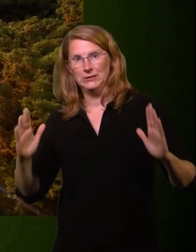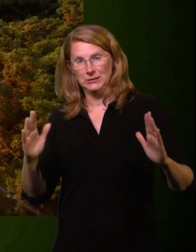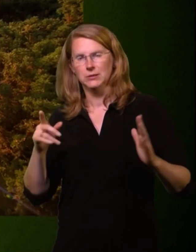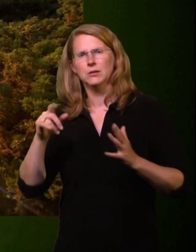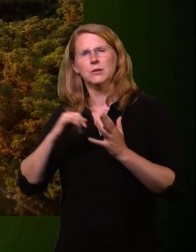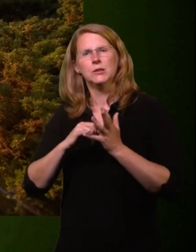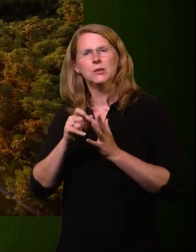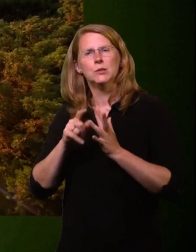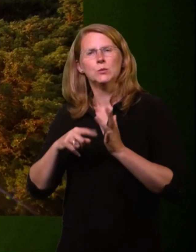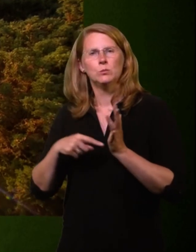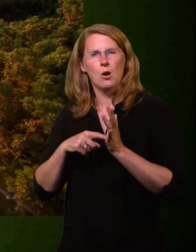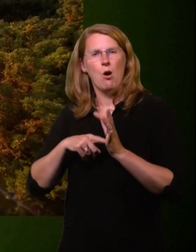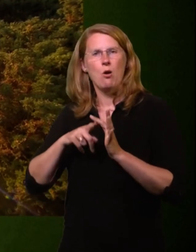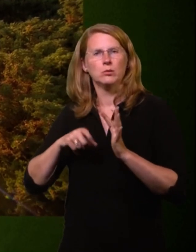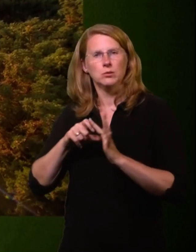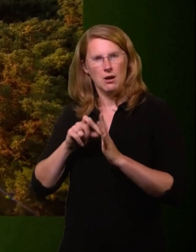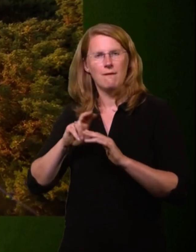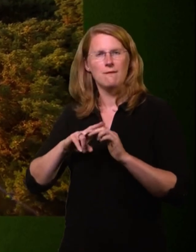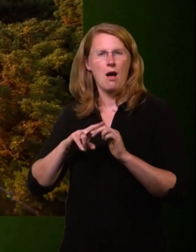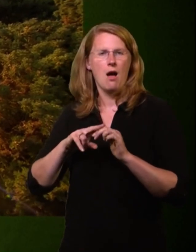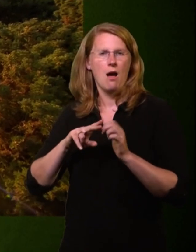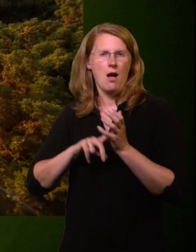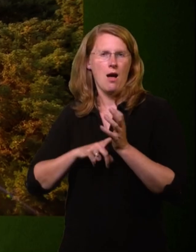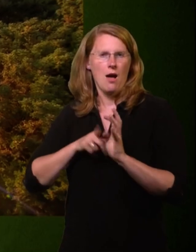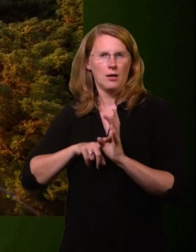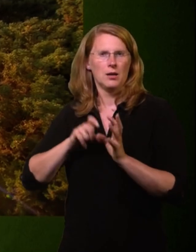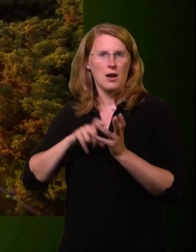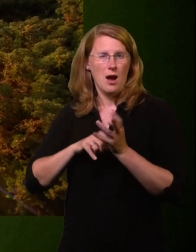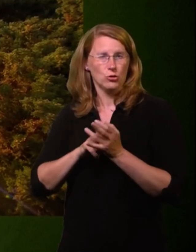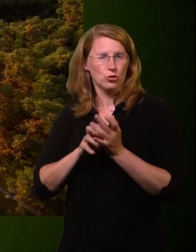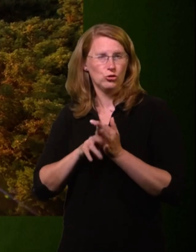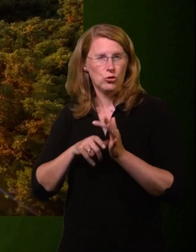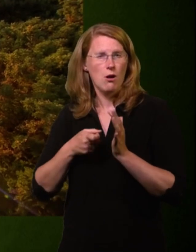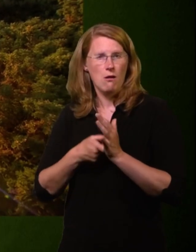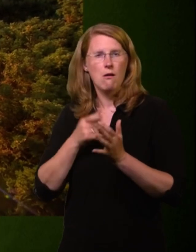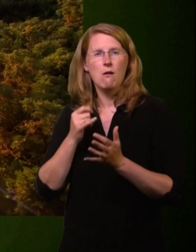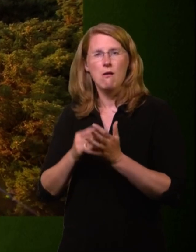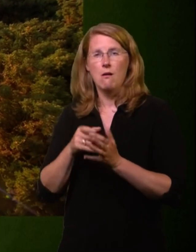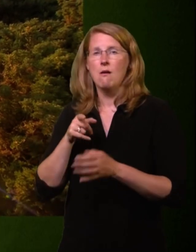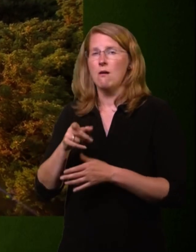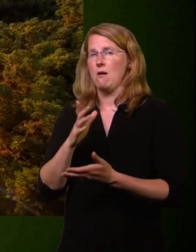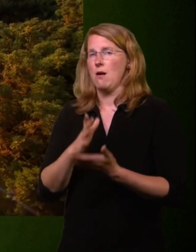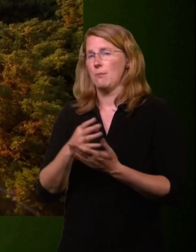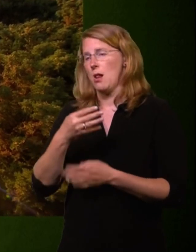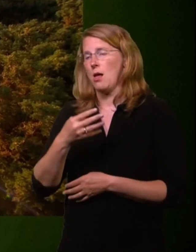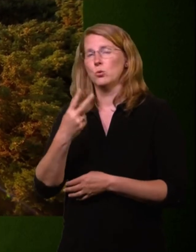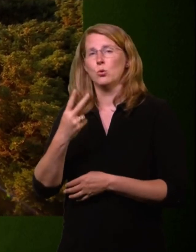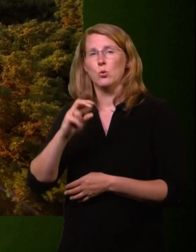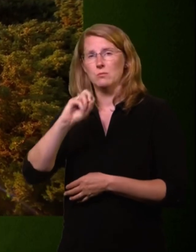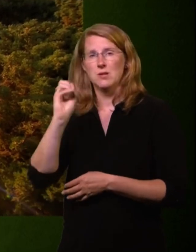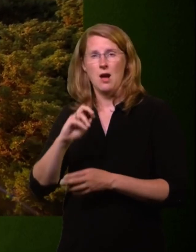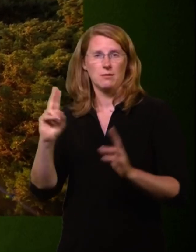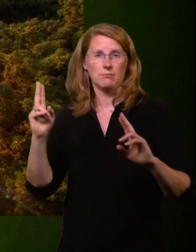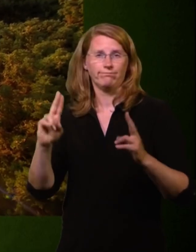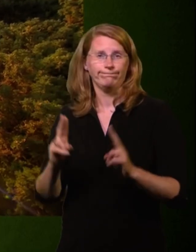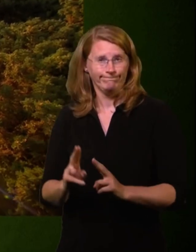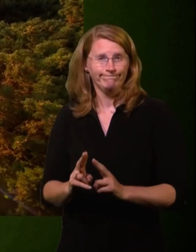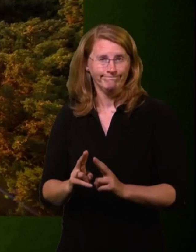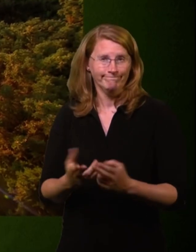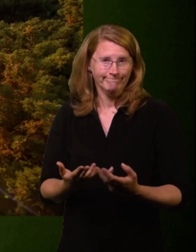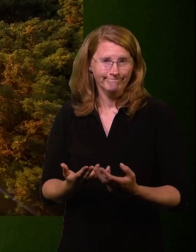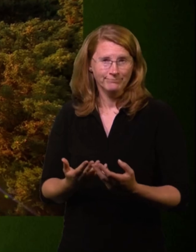1967 and 2020 in spotted flycatchers. So it could be that there are just fewer of them around. It's not worth the cuckoo specialising